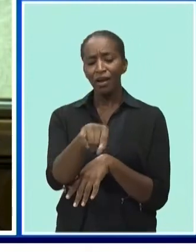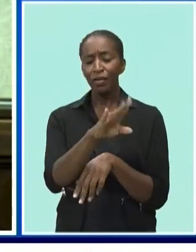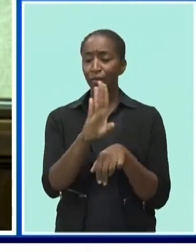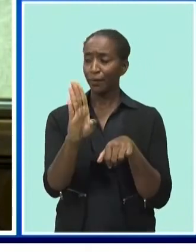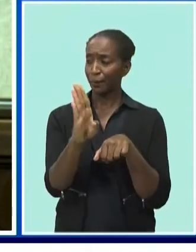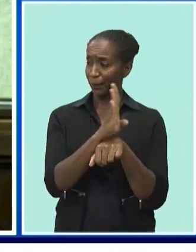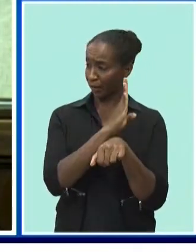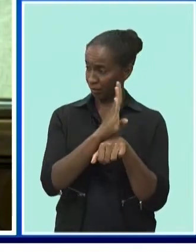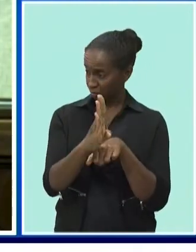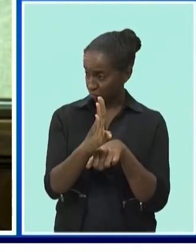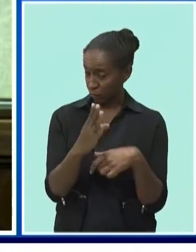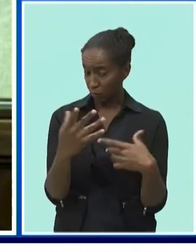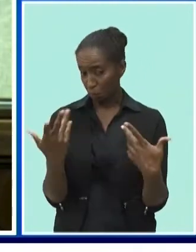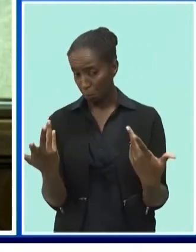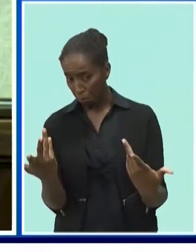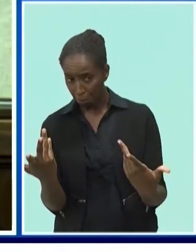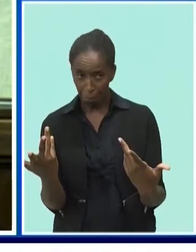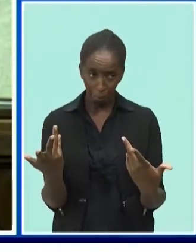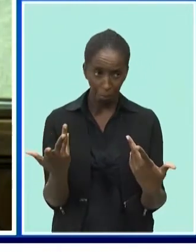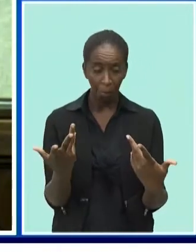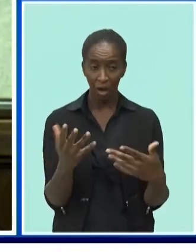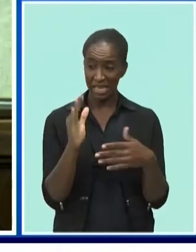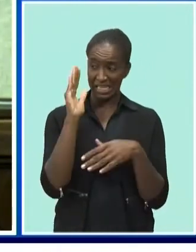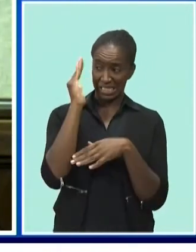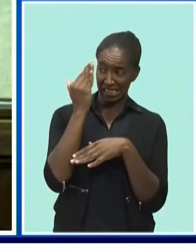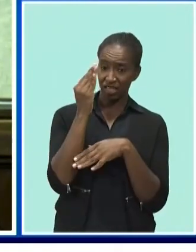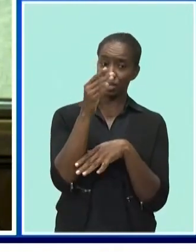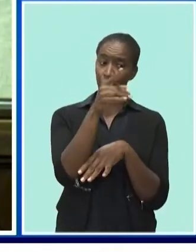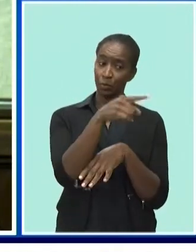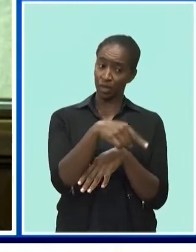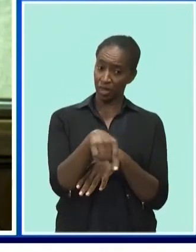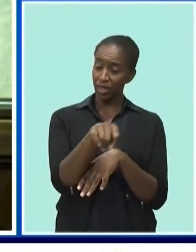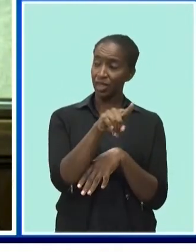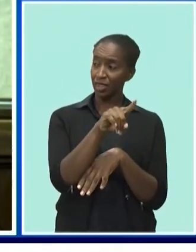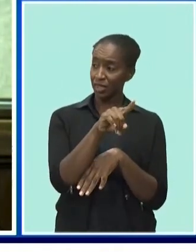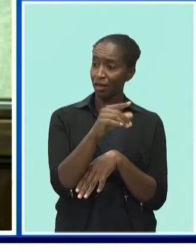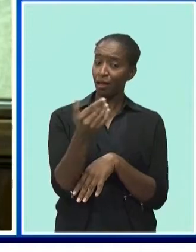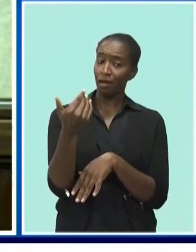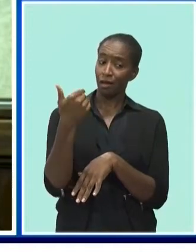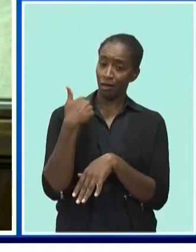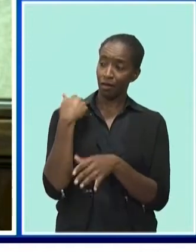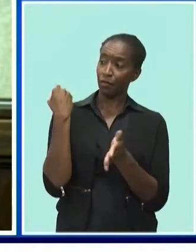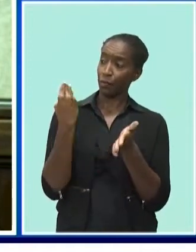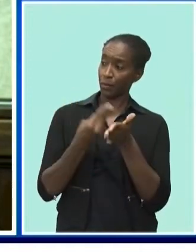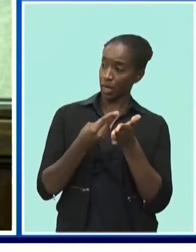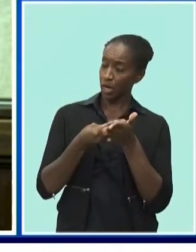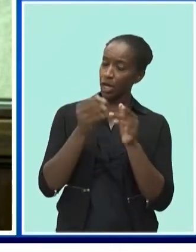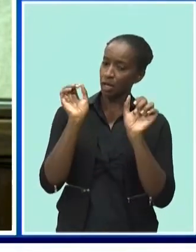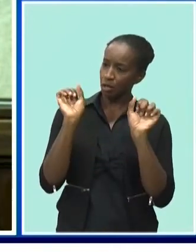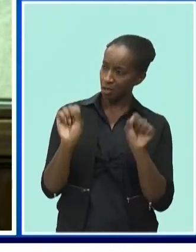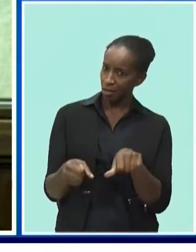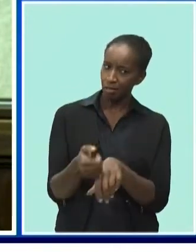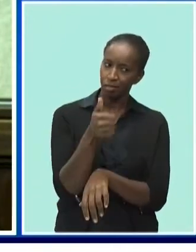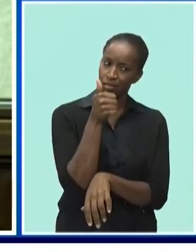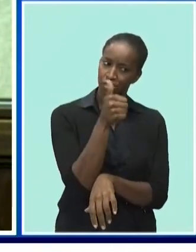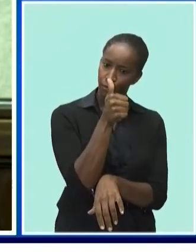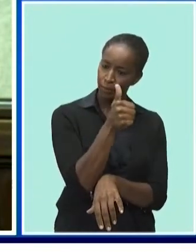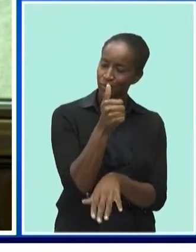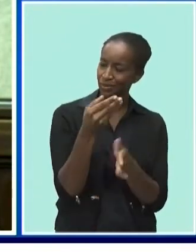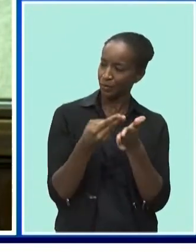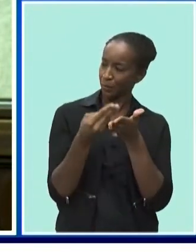all implications, all indications, should be in a financial and economic